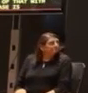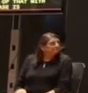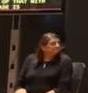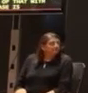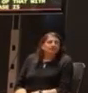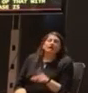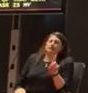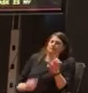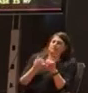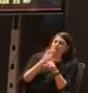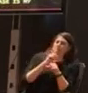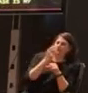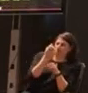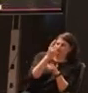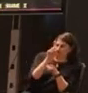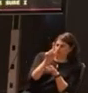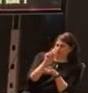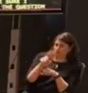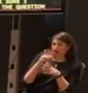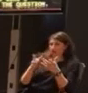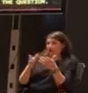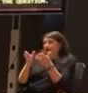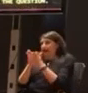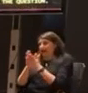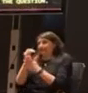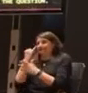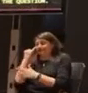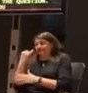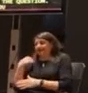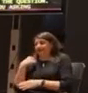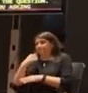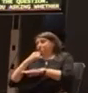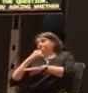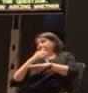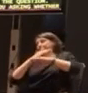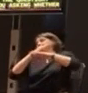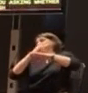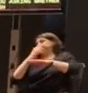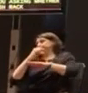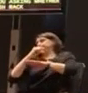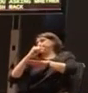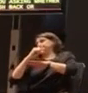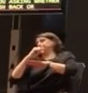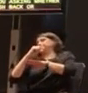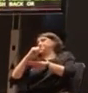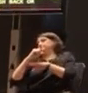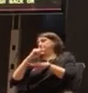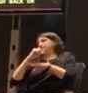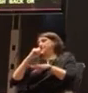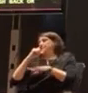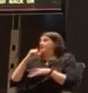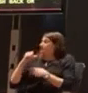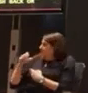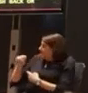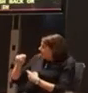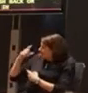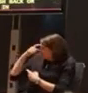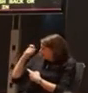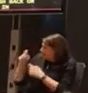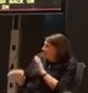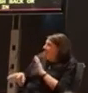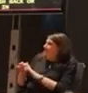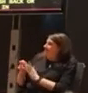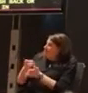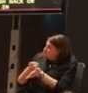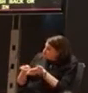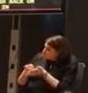Let me make sure I understand your question. Are you asking whether she had pushback or resistance in gaining the research? Because she's discovering truth of